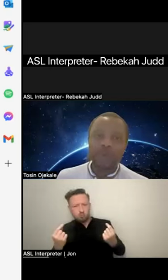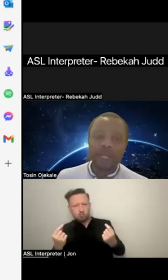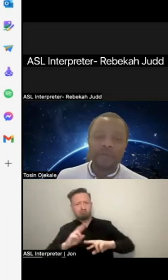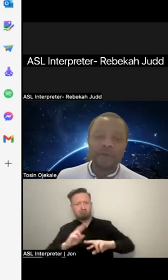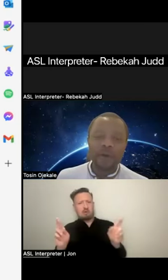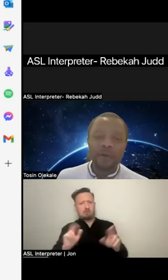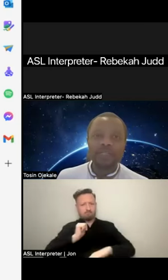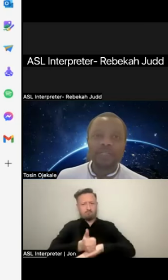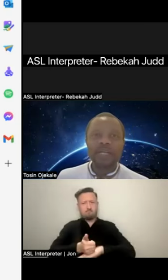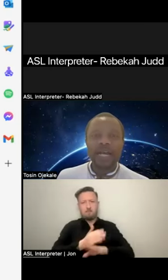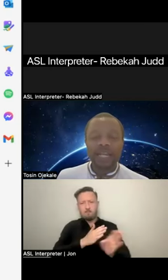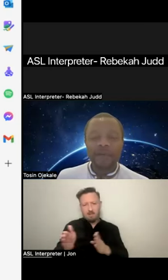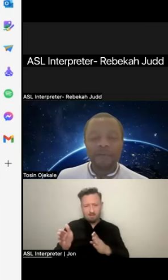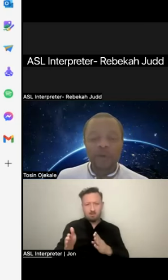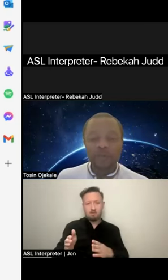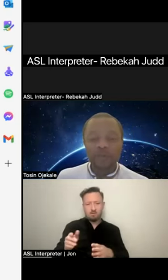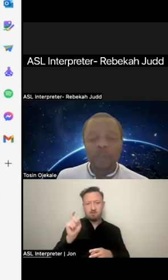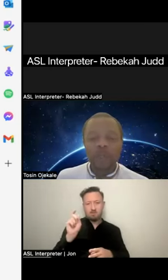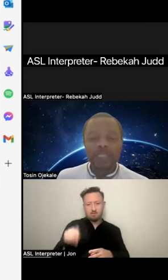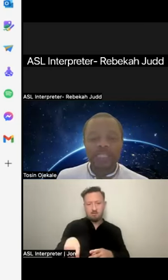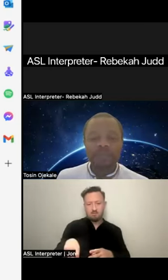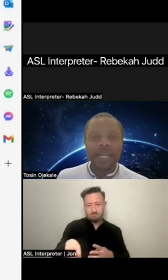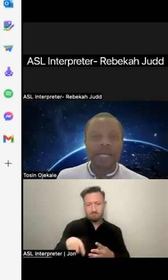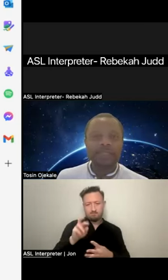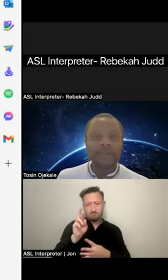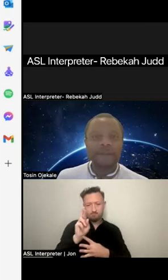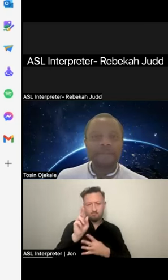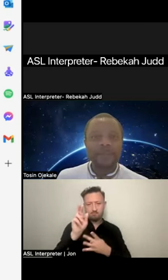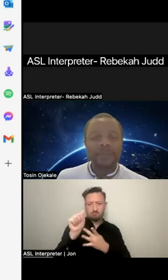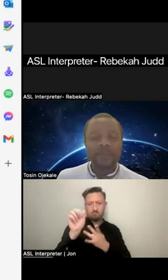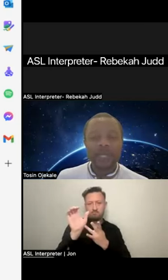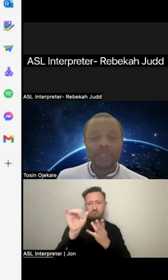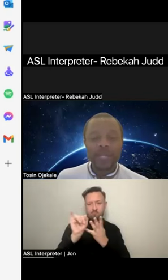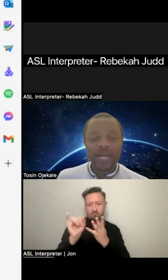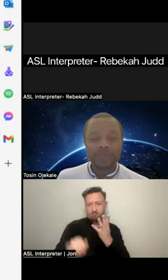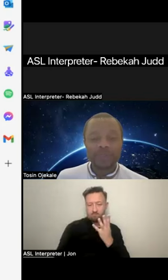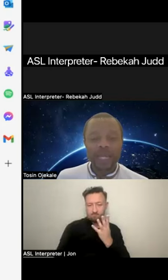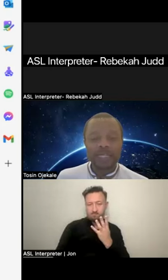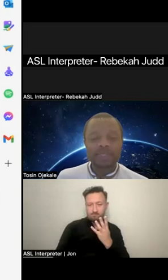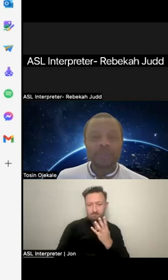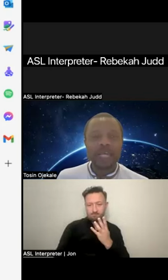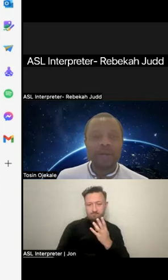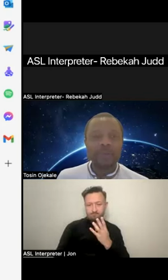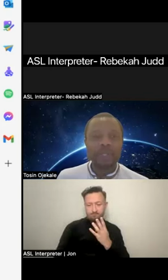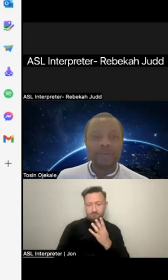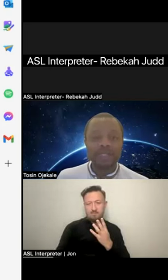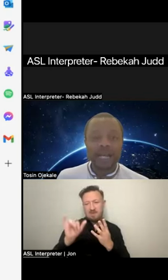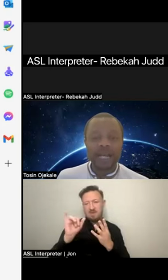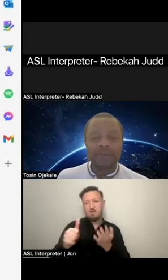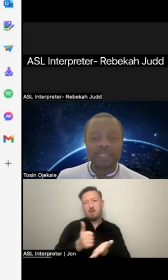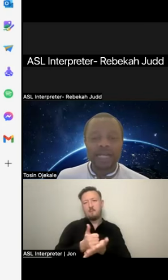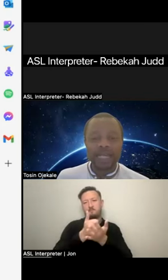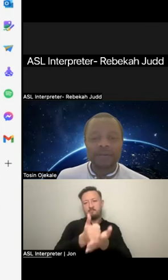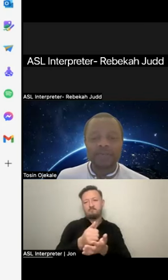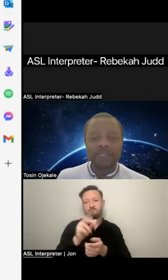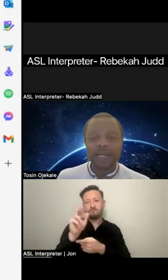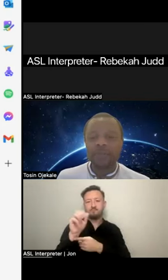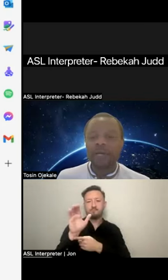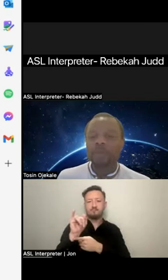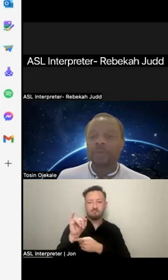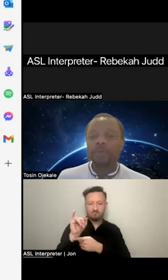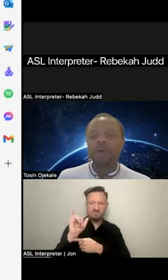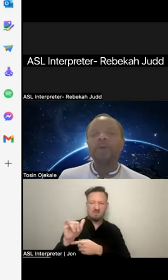accountable, informed, and informed on this plan. Okay, so that's where that will help you. The RACI, that's how the